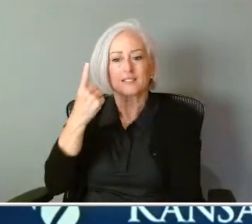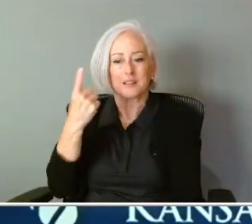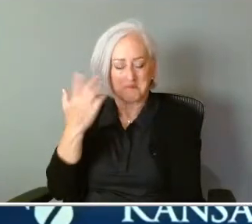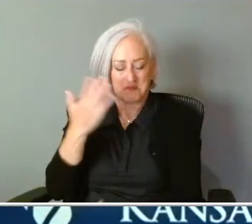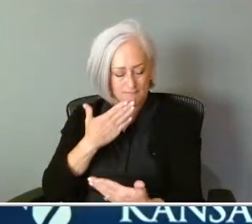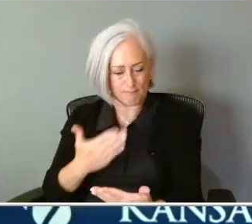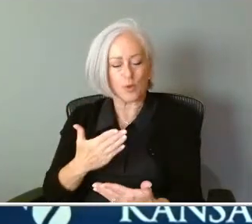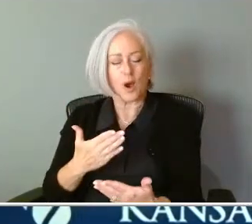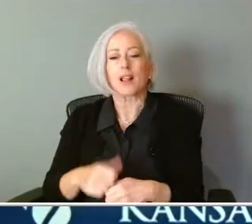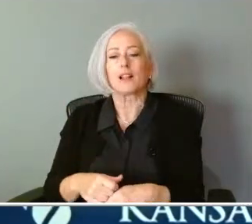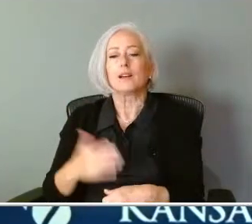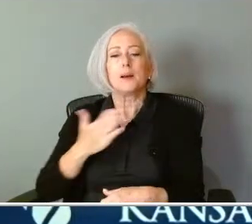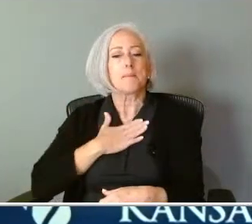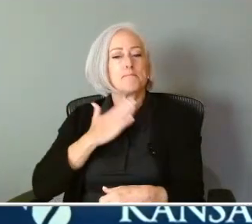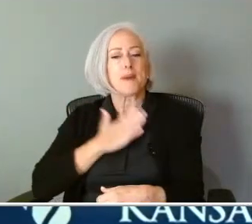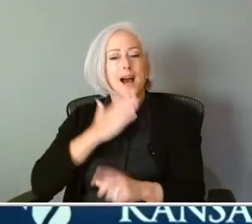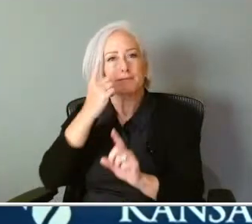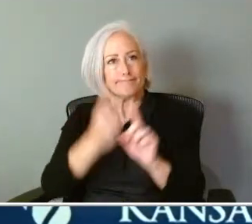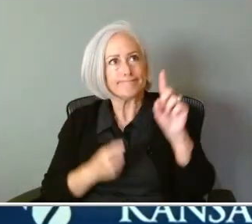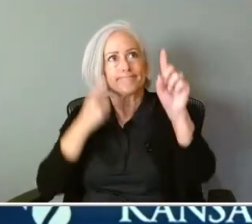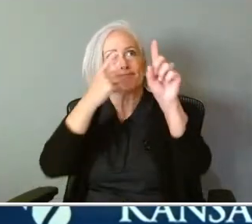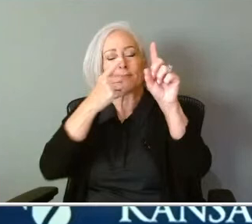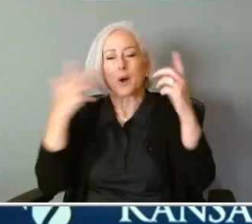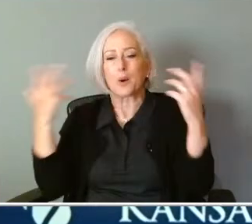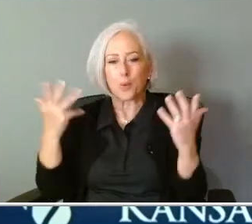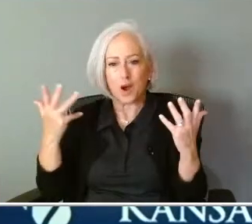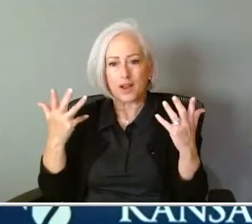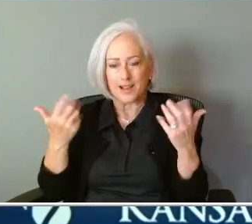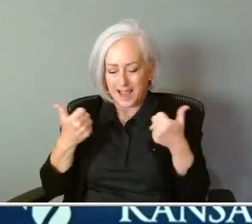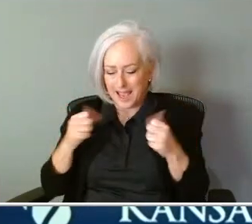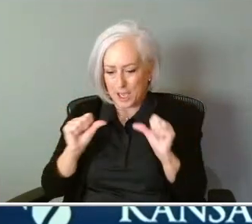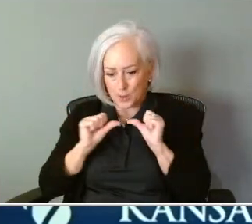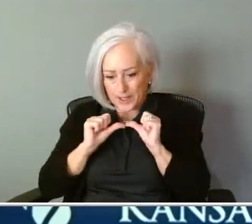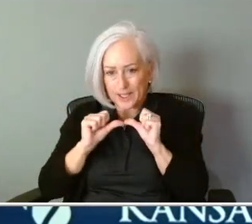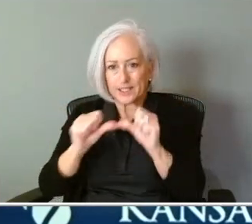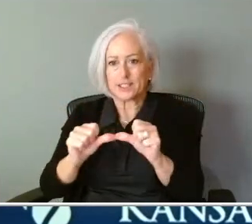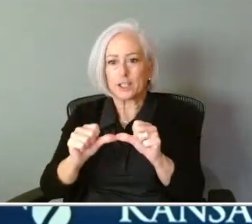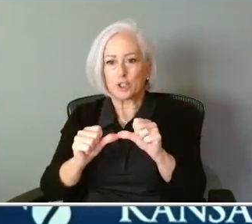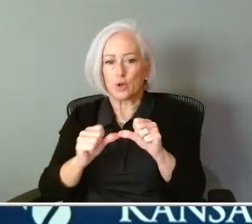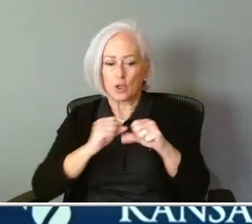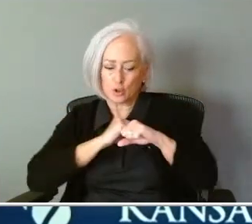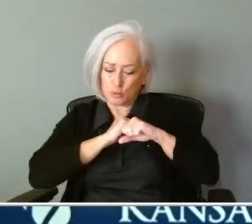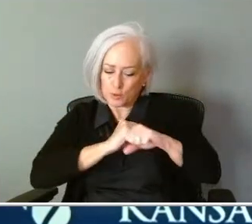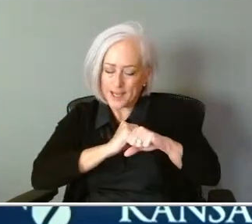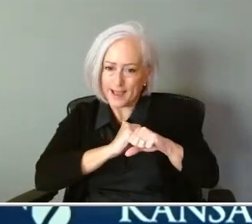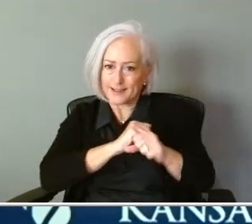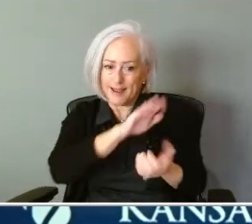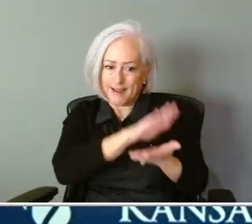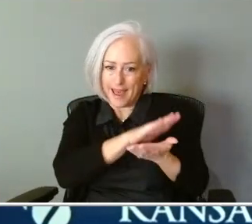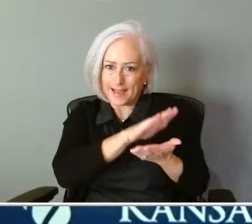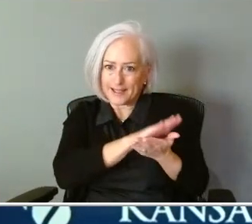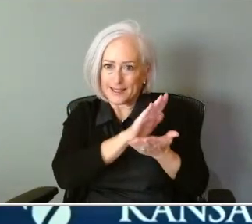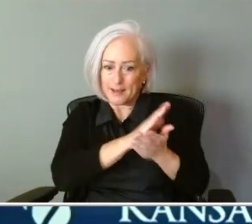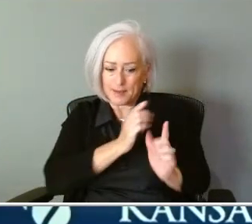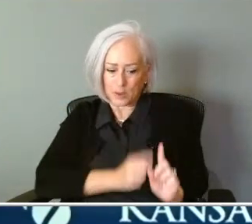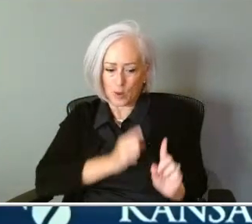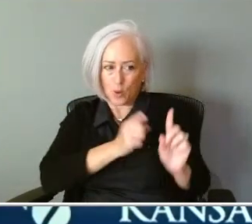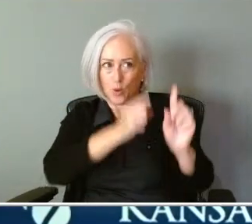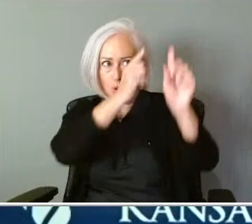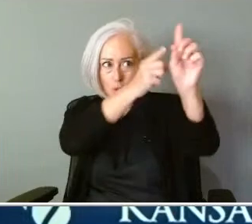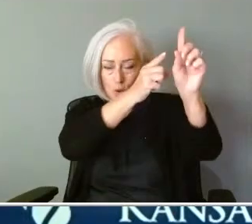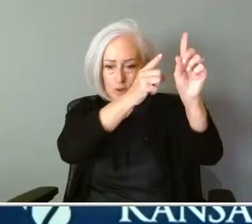and things that I'll need to accomplish is how do we continue to protect the academic mission, particularly when there's a huge focus